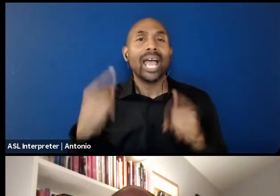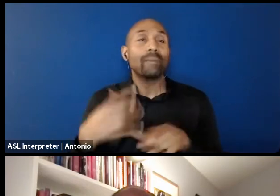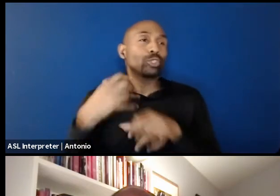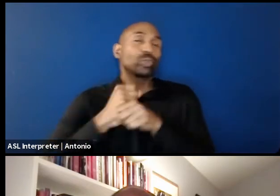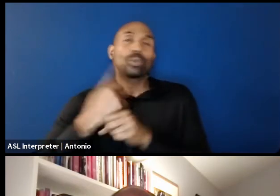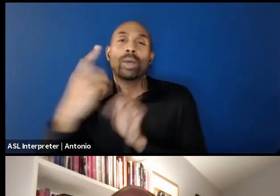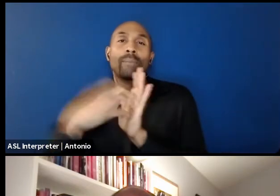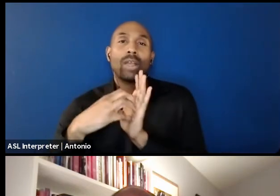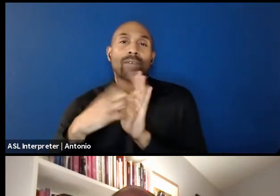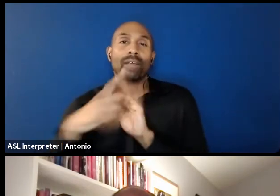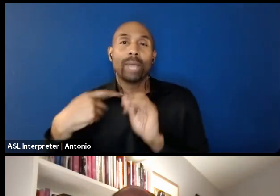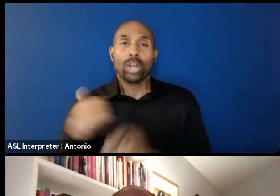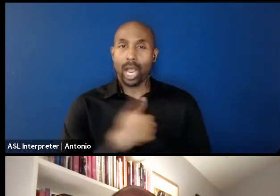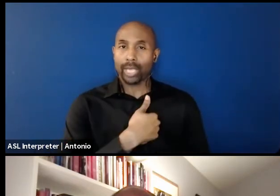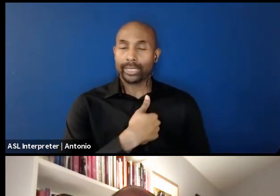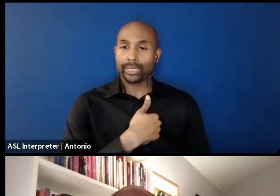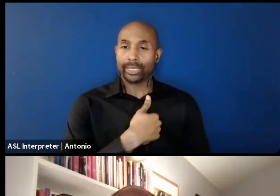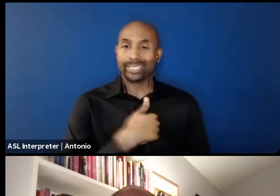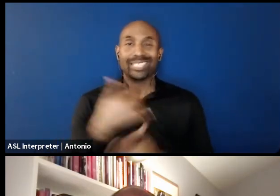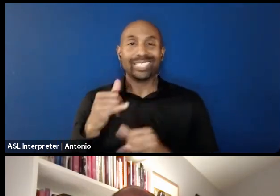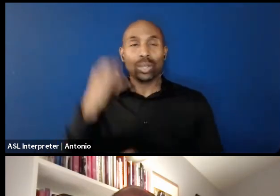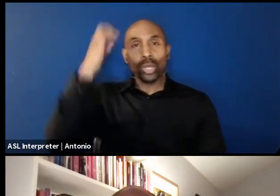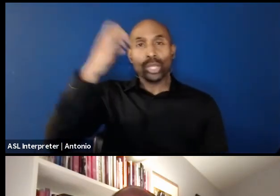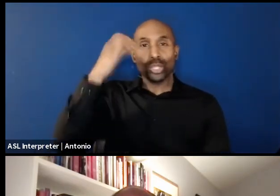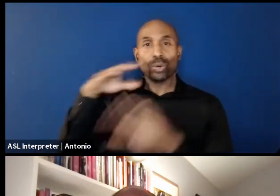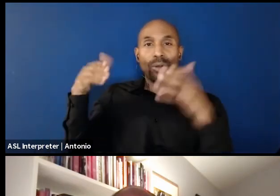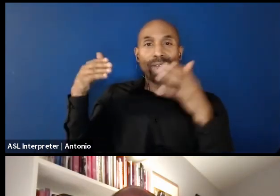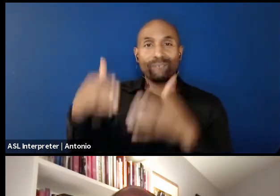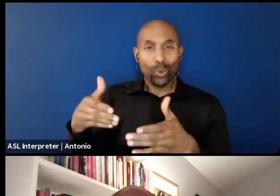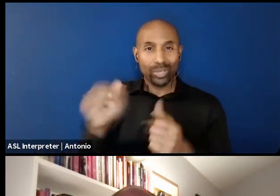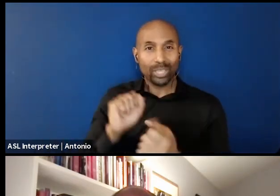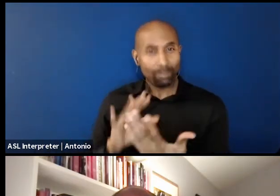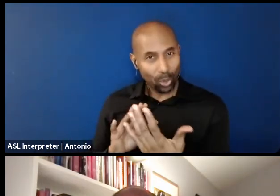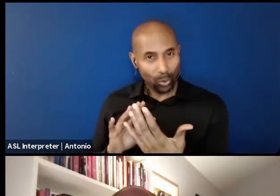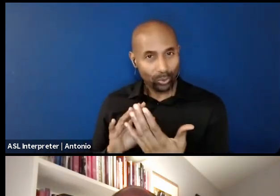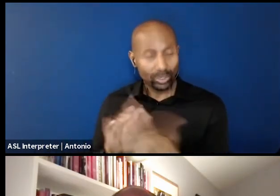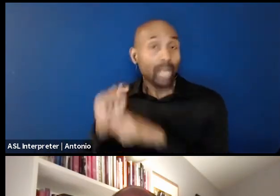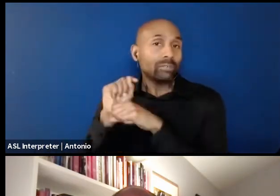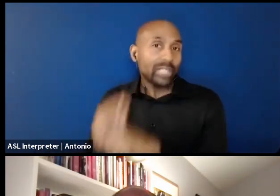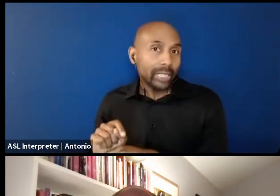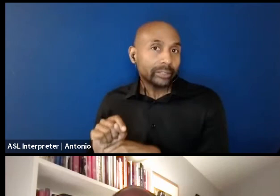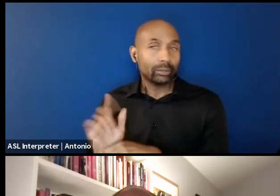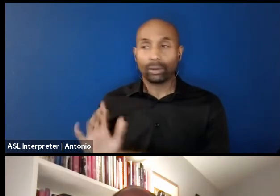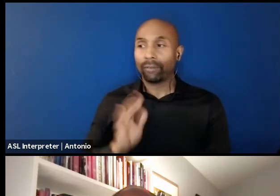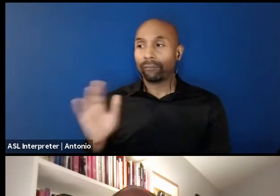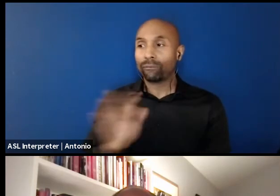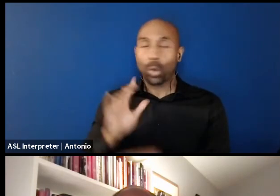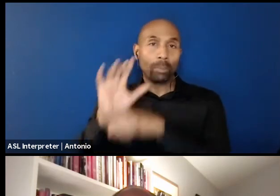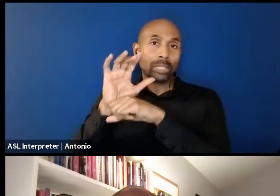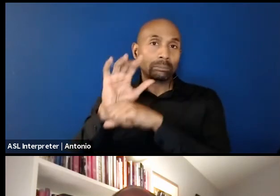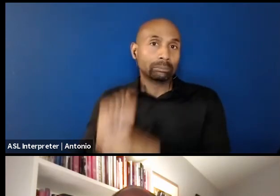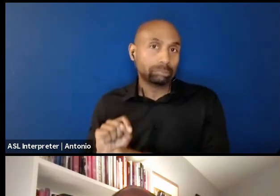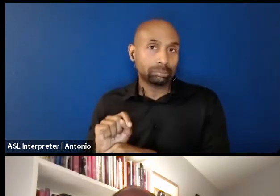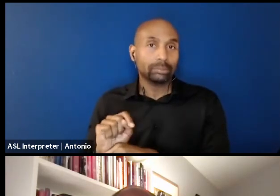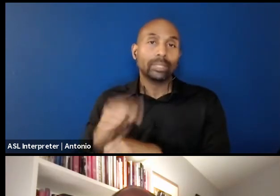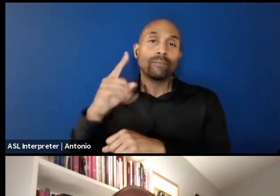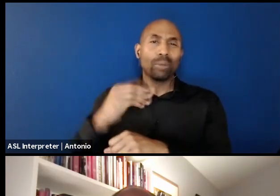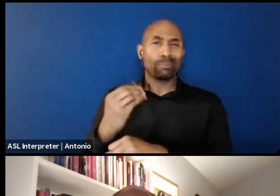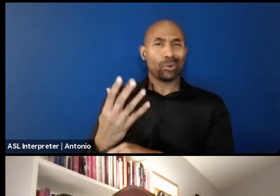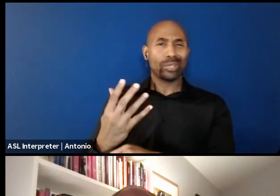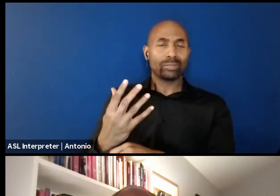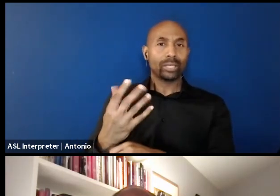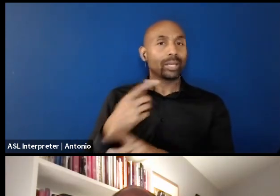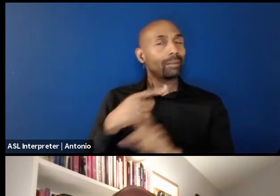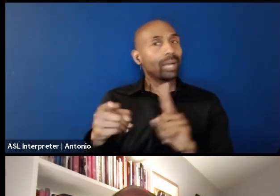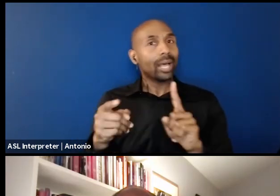beholden to a continued Eurocentric notion of traditional and formal convention of poetry, despite the increased presence of